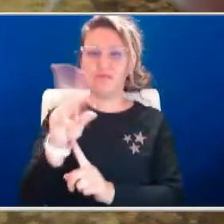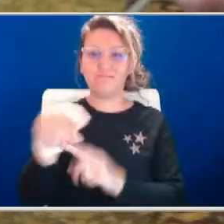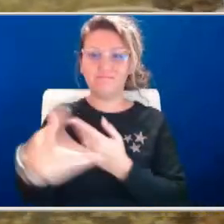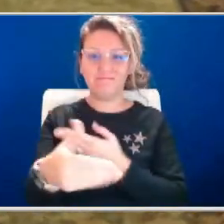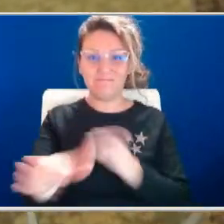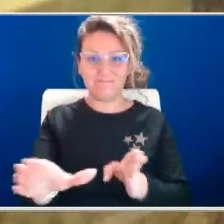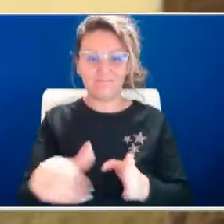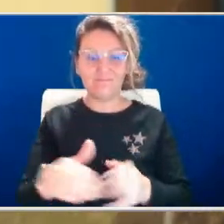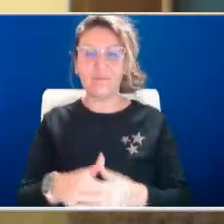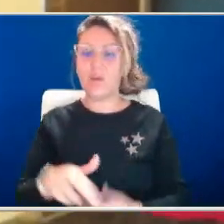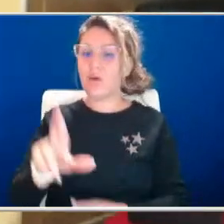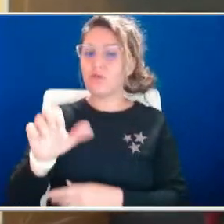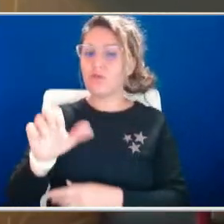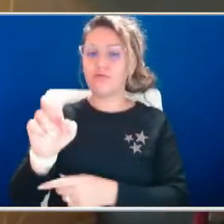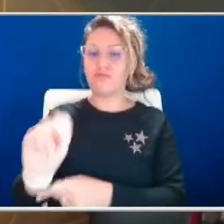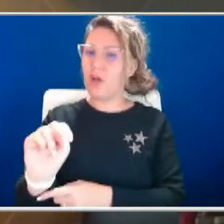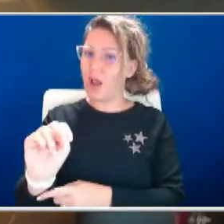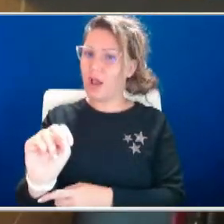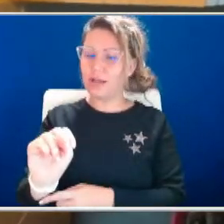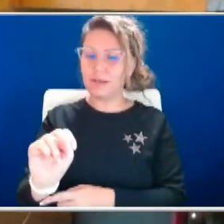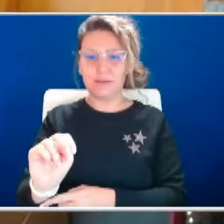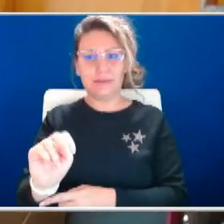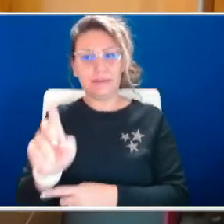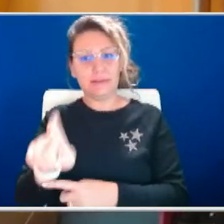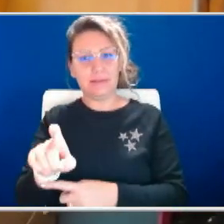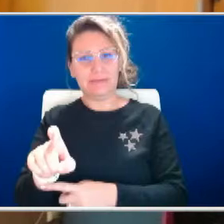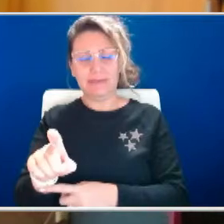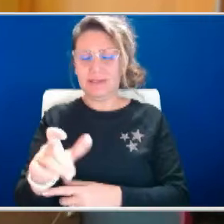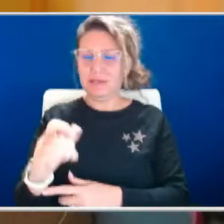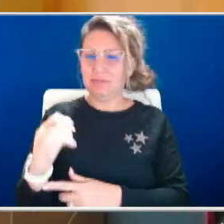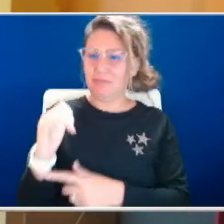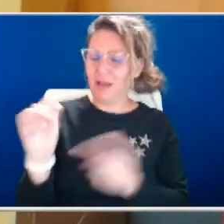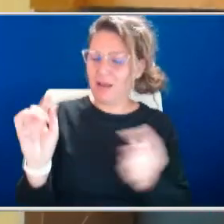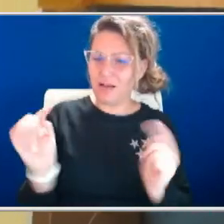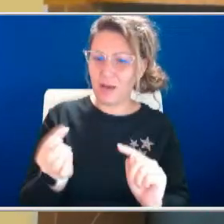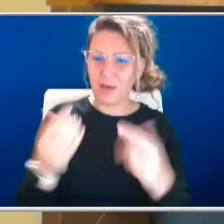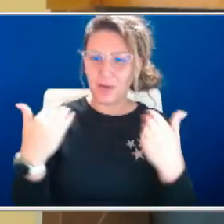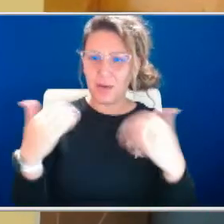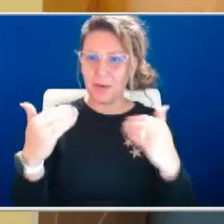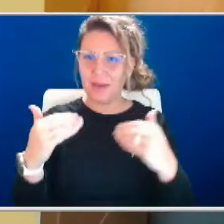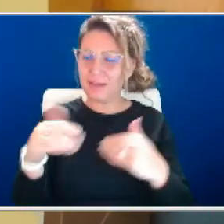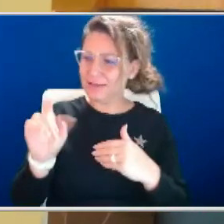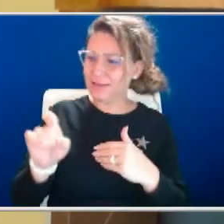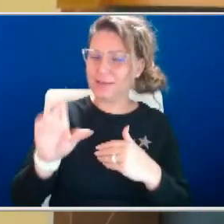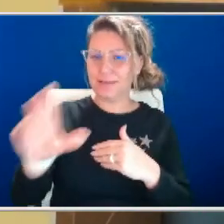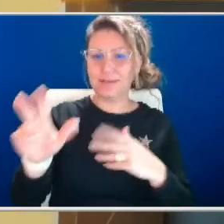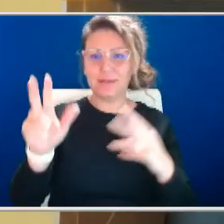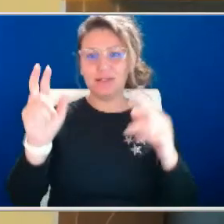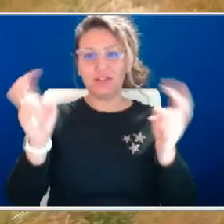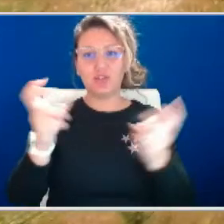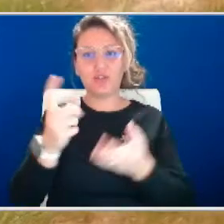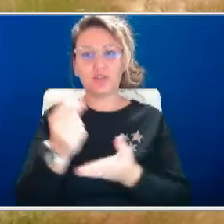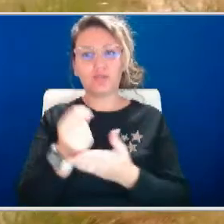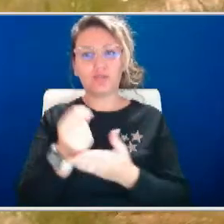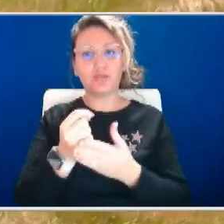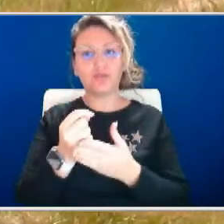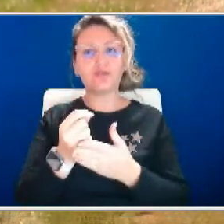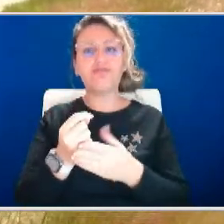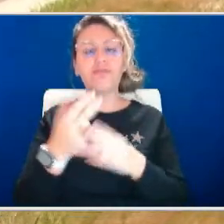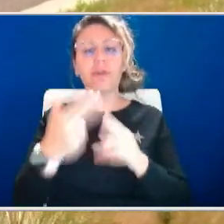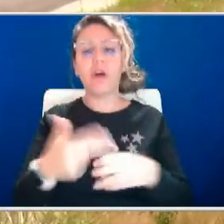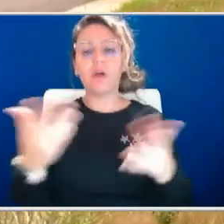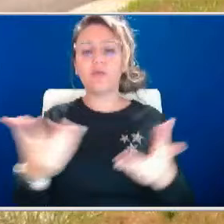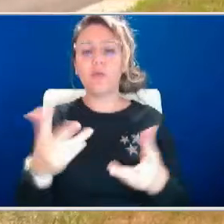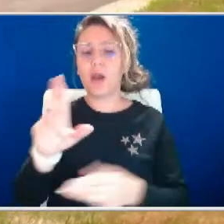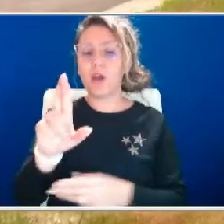Ron Verlin, the much-needed back pain to deal with his back pain issues, the treatment came in something called Reactivate. We're going to share